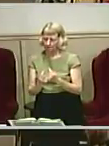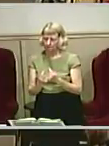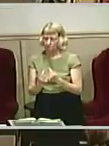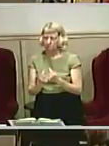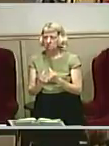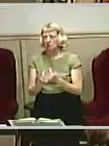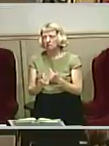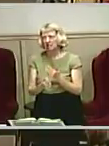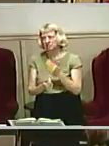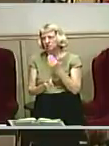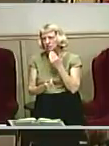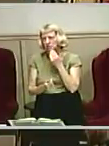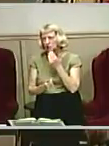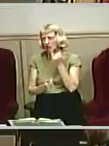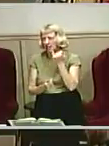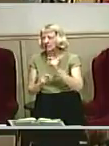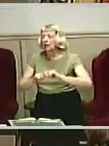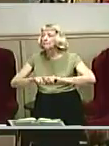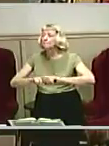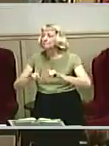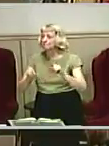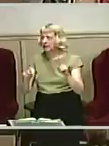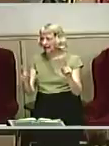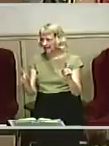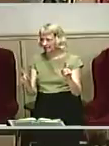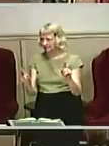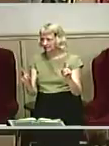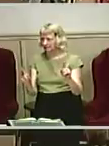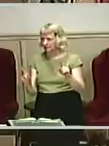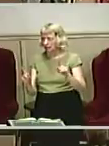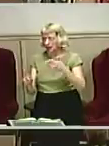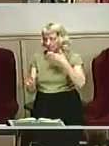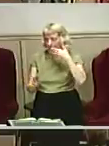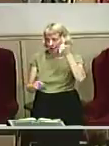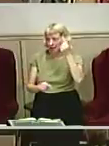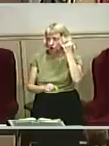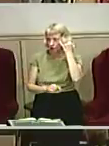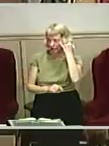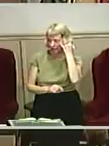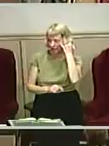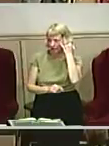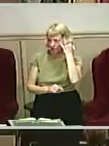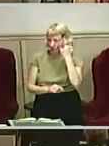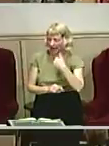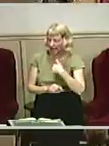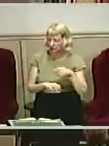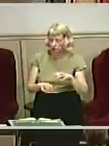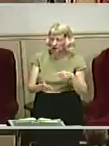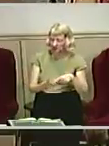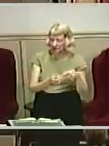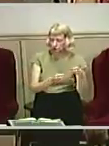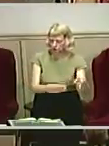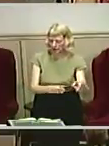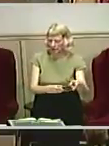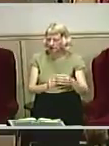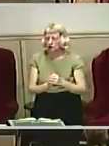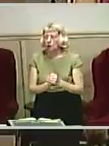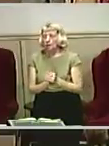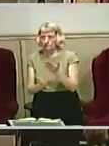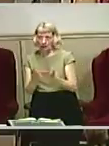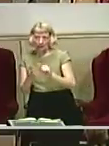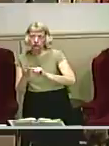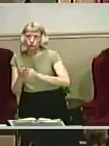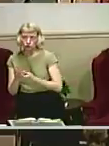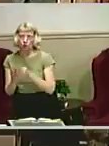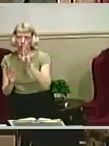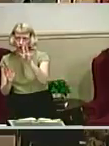That's a good idea. But it might be better if I do this. Or you know what? Maybe I can start doing that and then